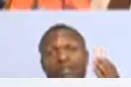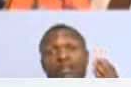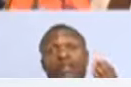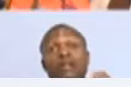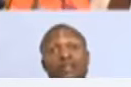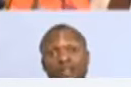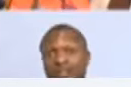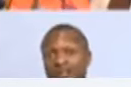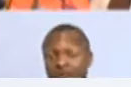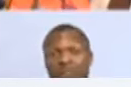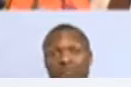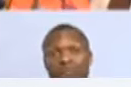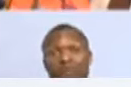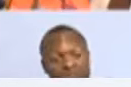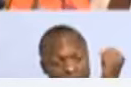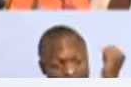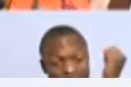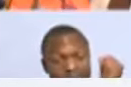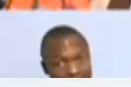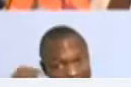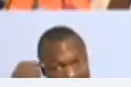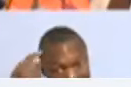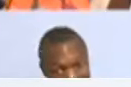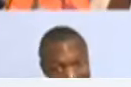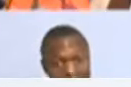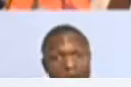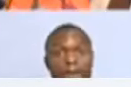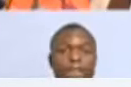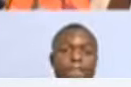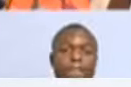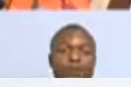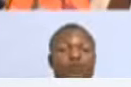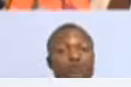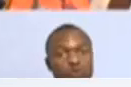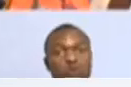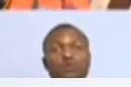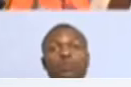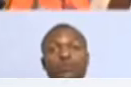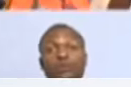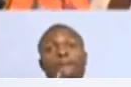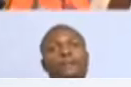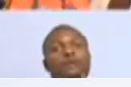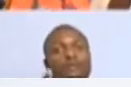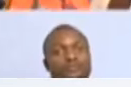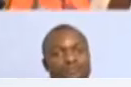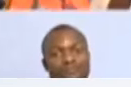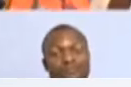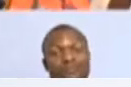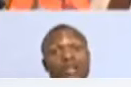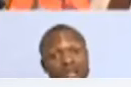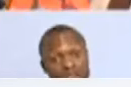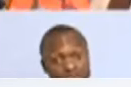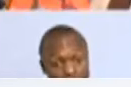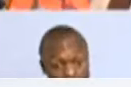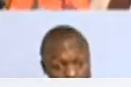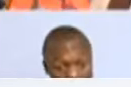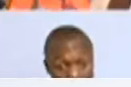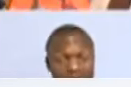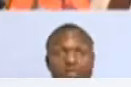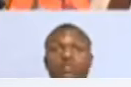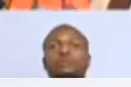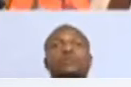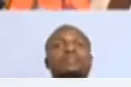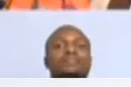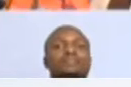and vulnerable, government has continued to implement social protection programs, such as the social cash transfer